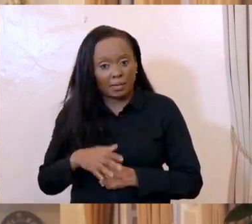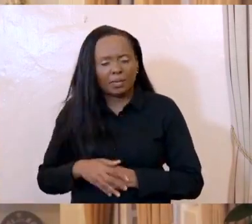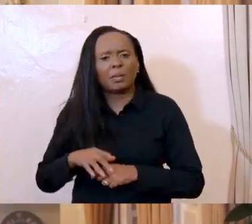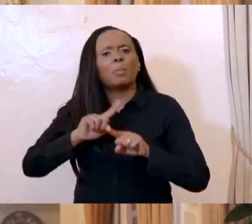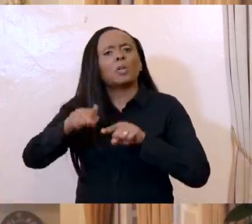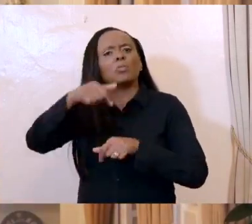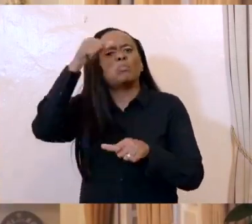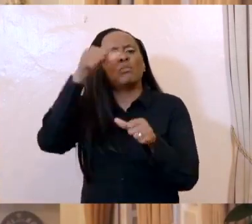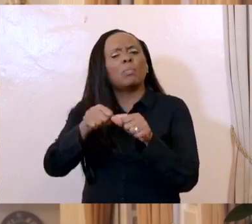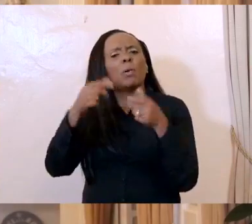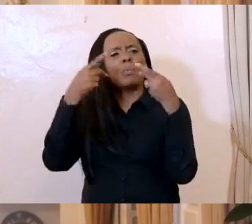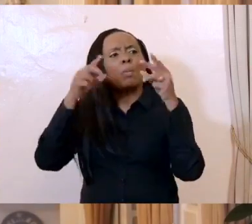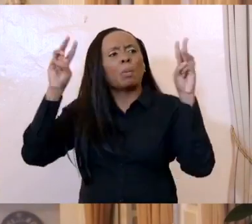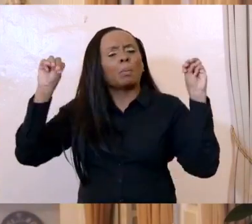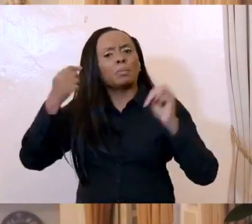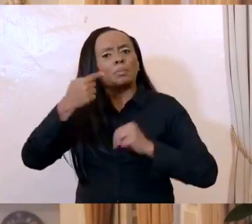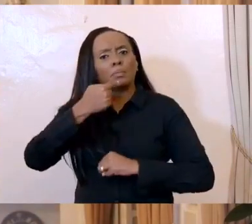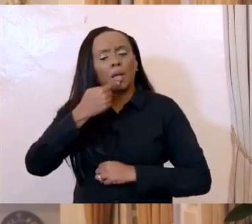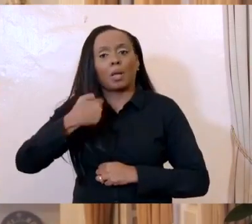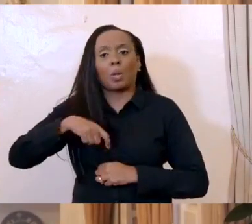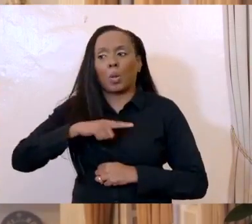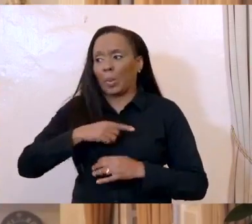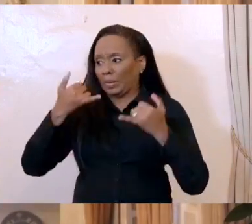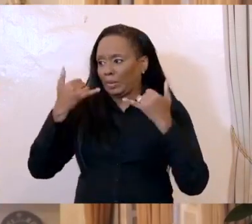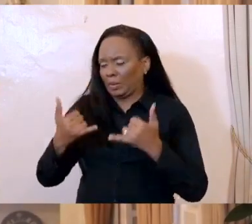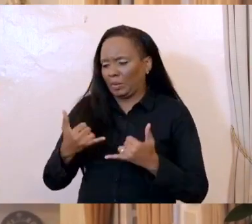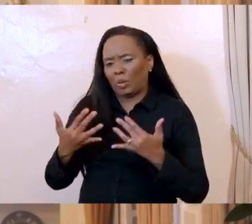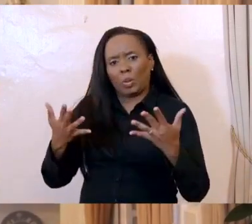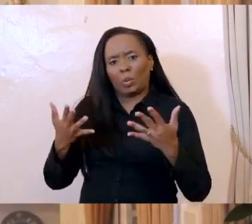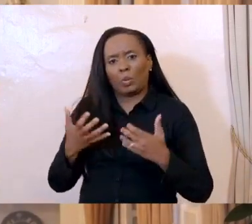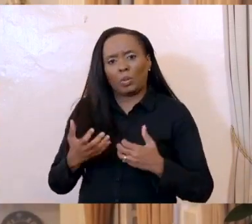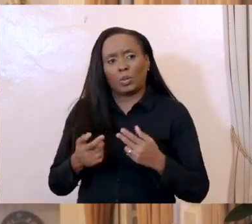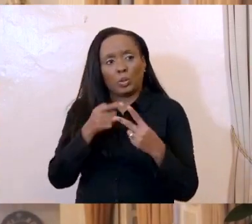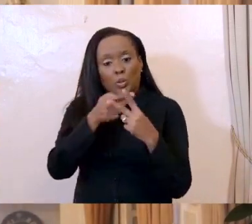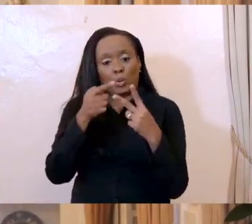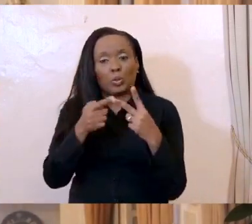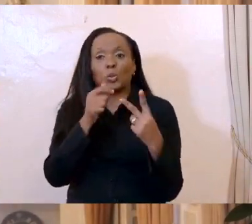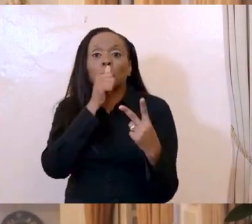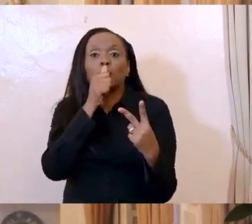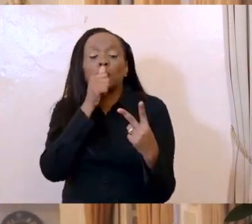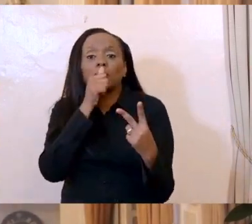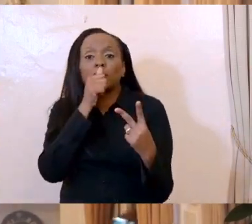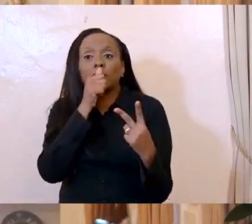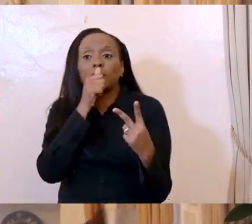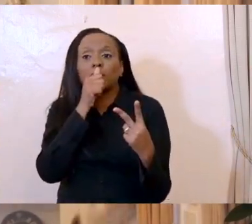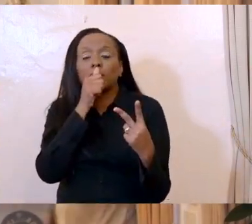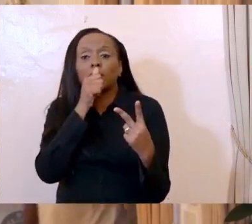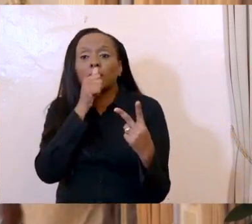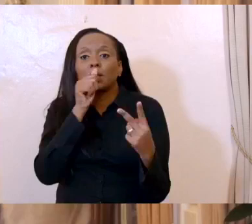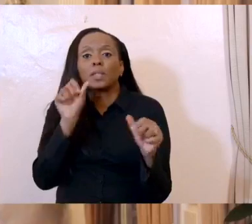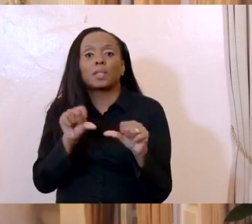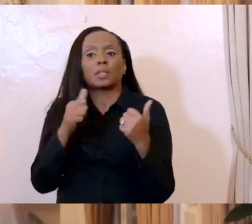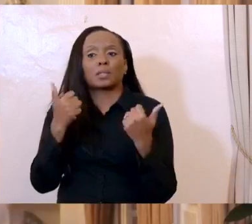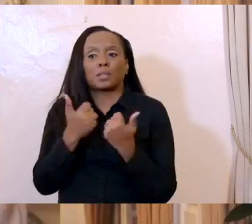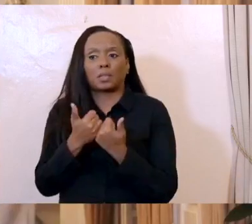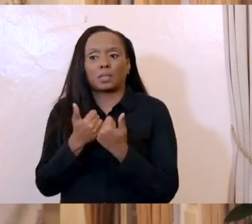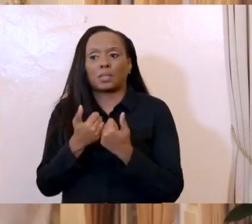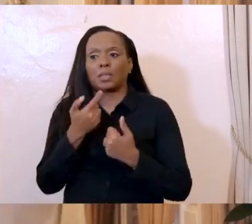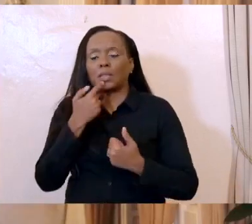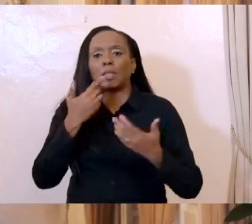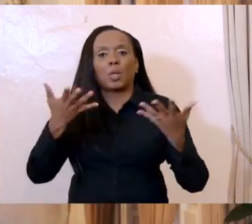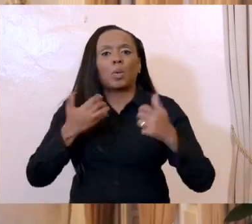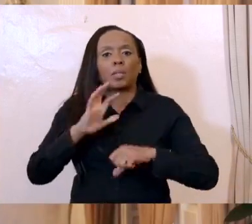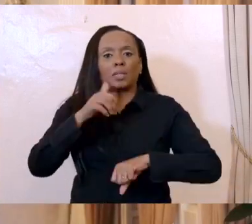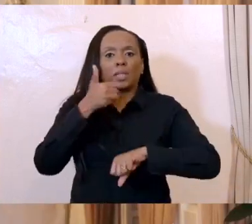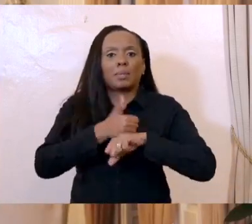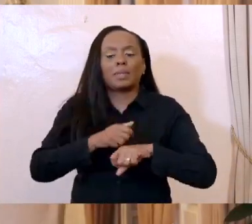Minister would have indicated that we are looking, there are two private entities that have made submissions in terms of